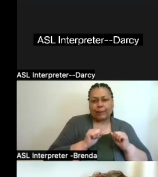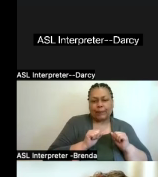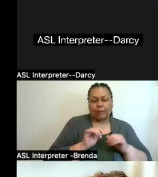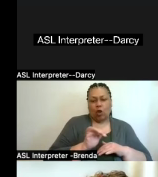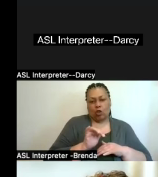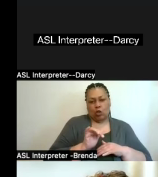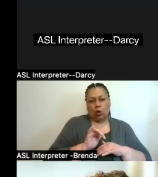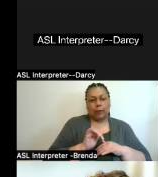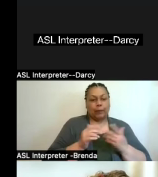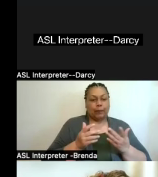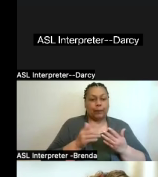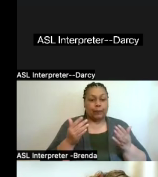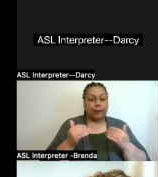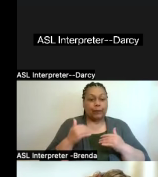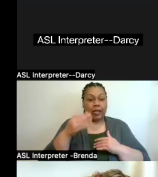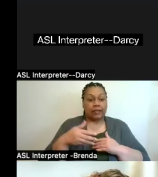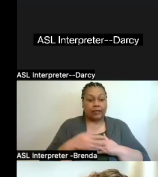please.